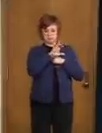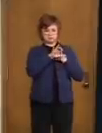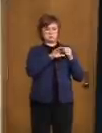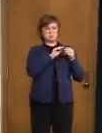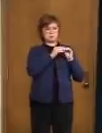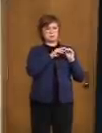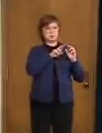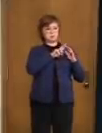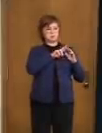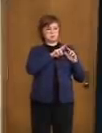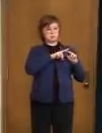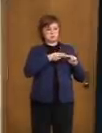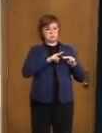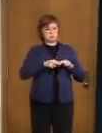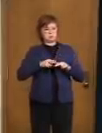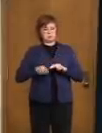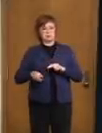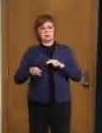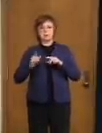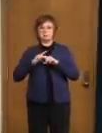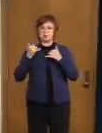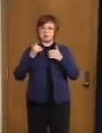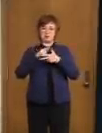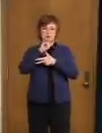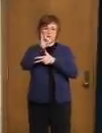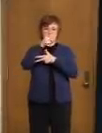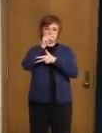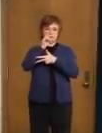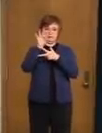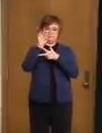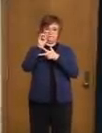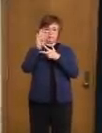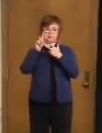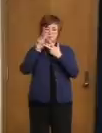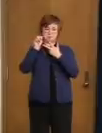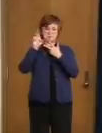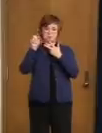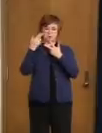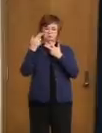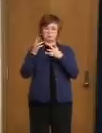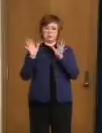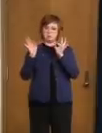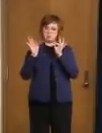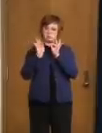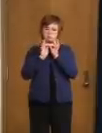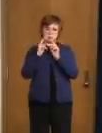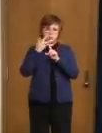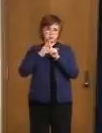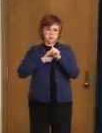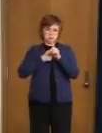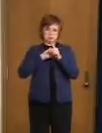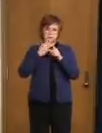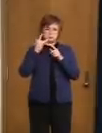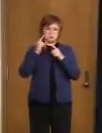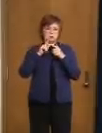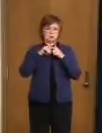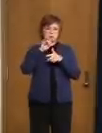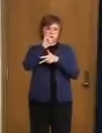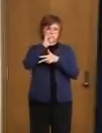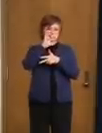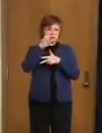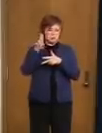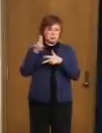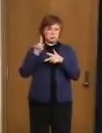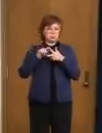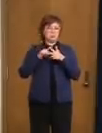I think are for us in Saskatchewan, are our most critical 3 months yet, because our hospitalization ICU admissions are